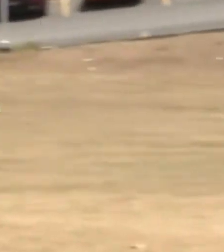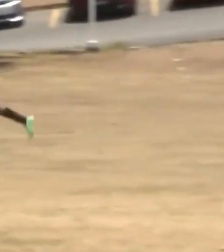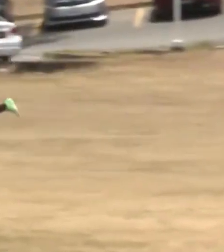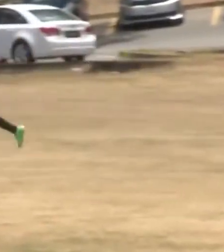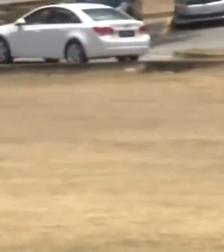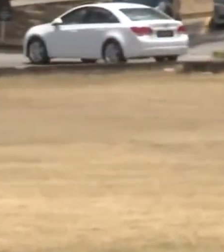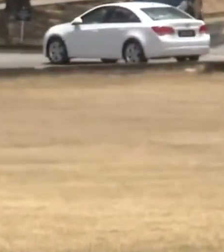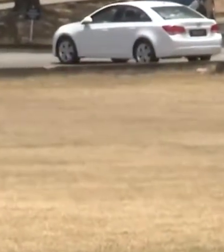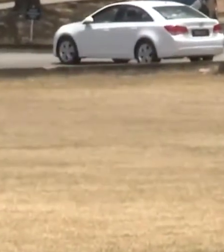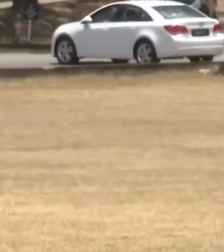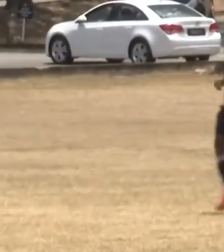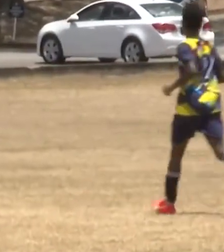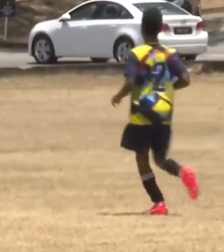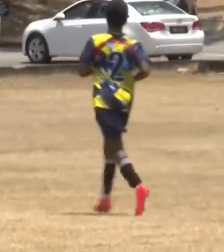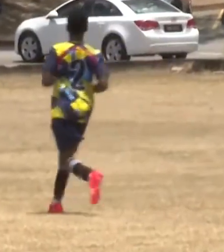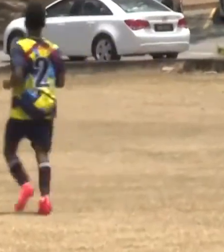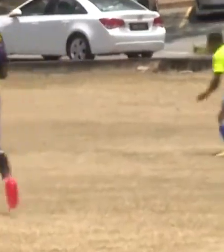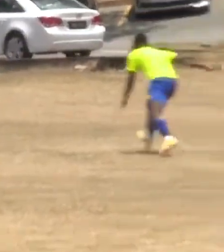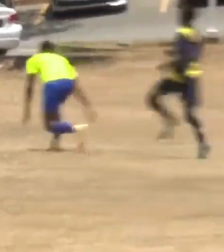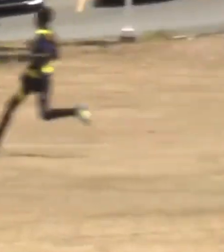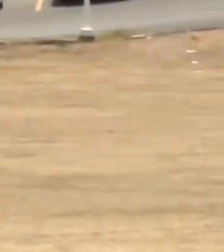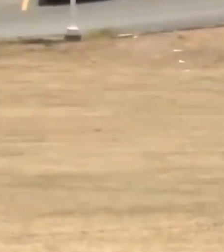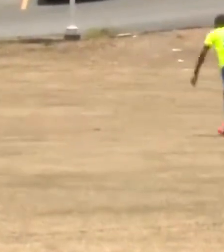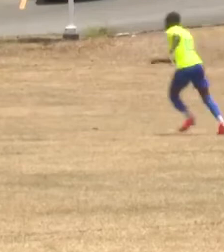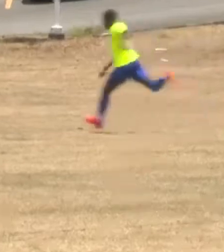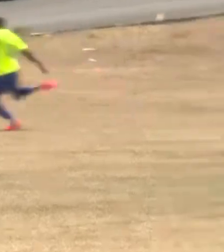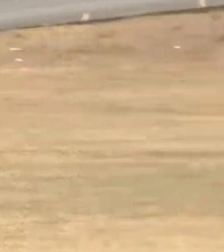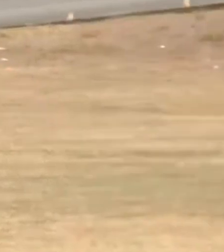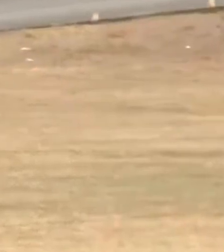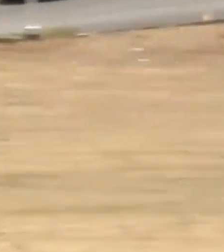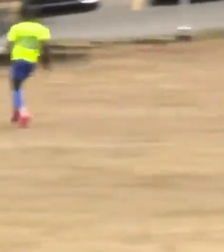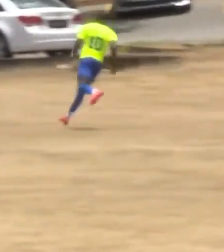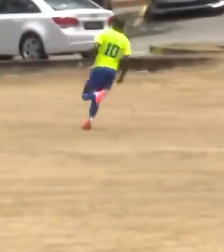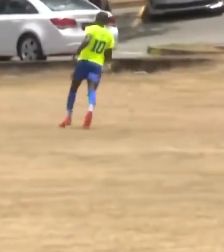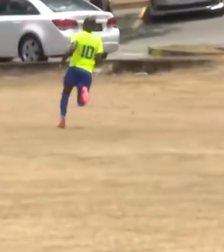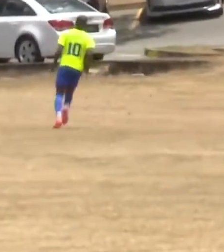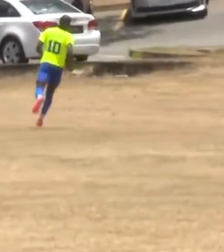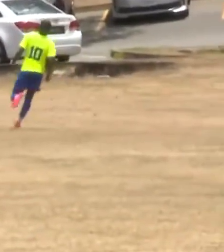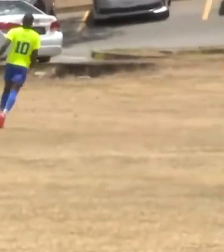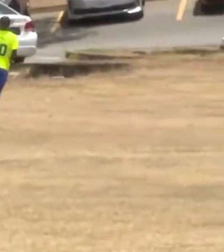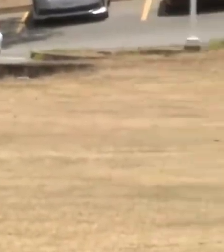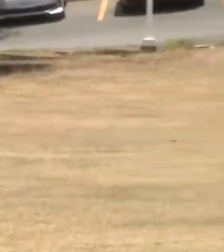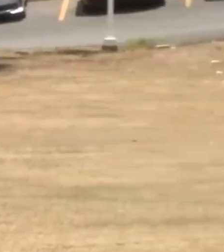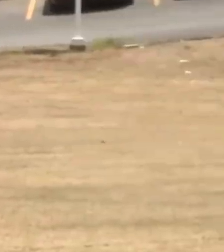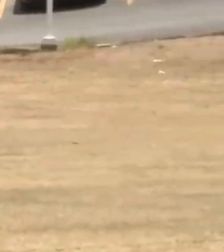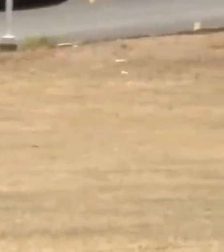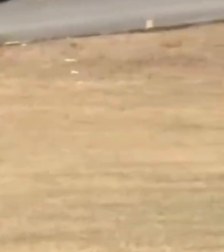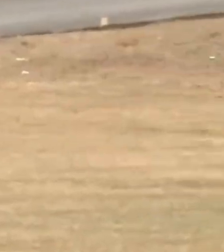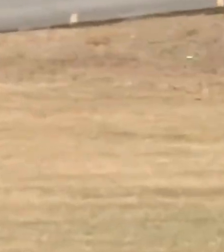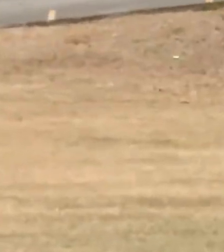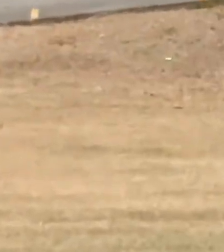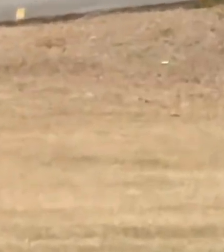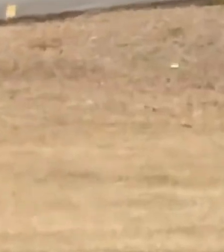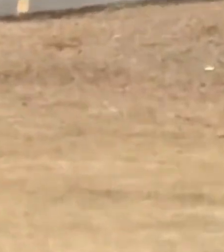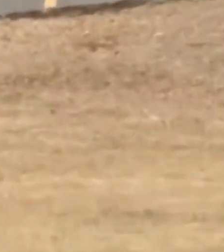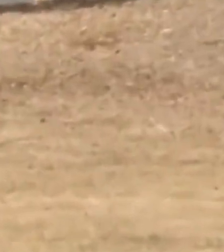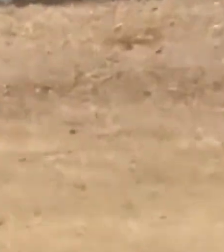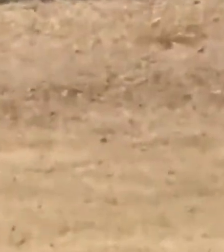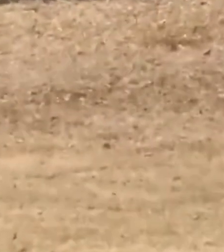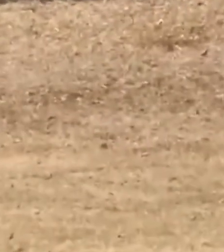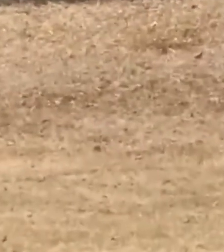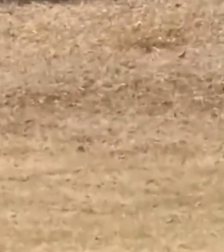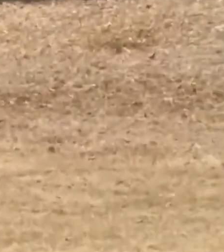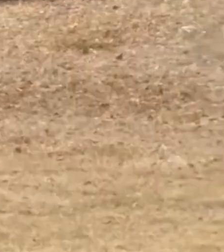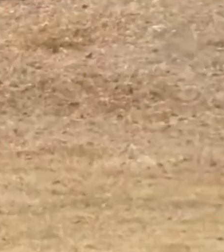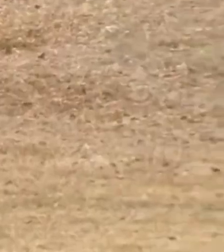came swooping in to latch onto a cross from Mitchell. A blast that the keeper had a little chance of keeping out made it Paradise